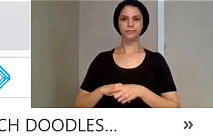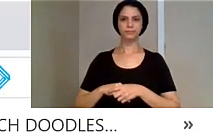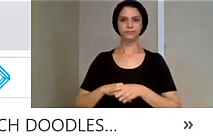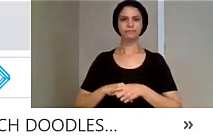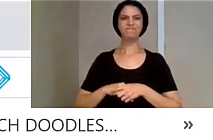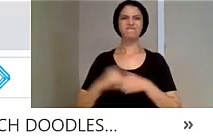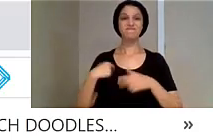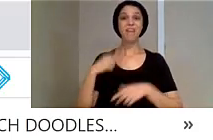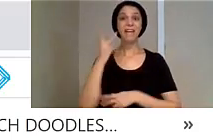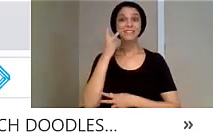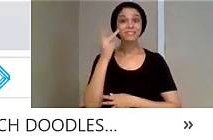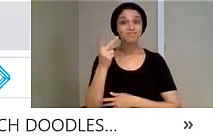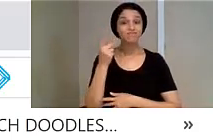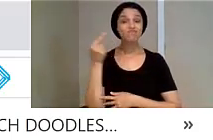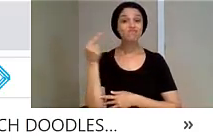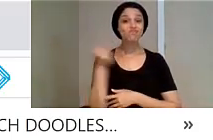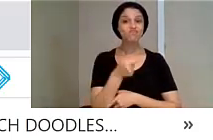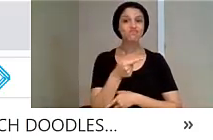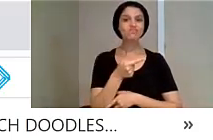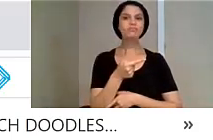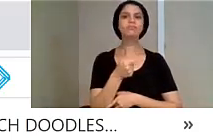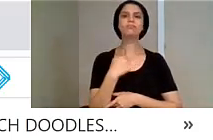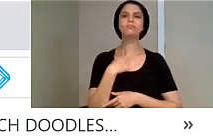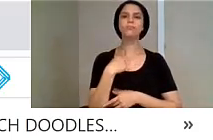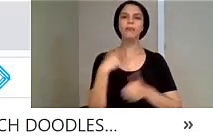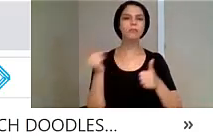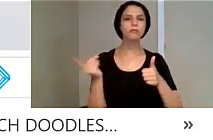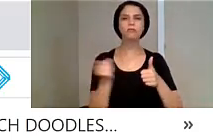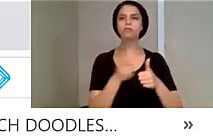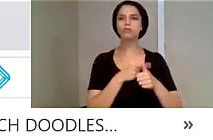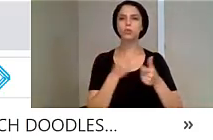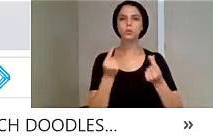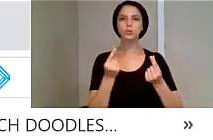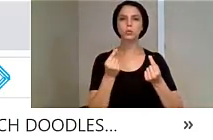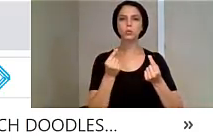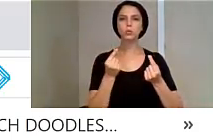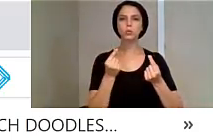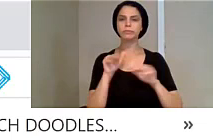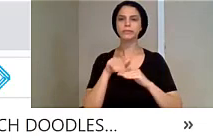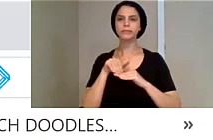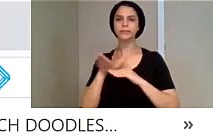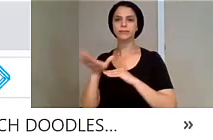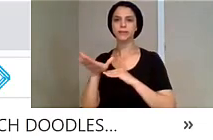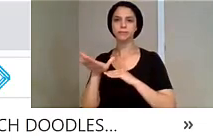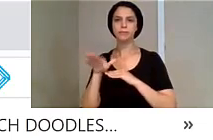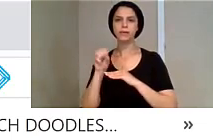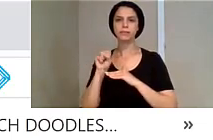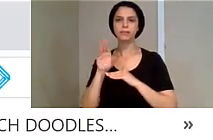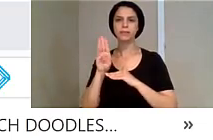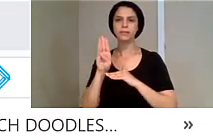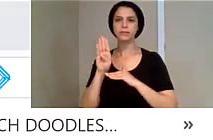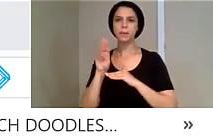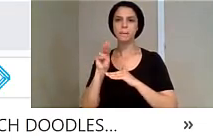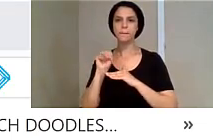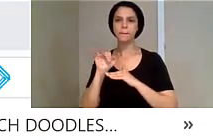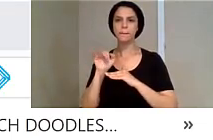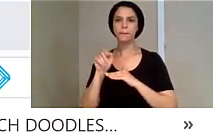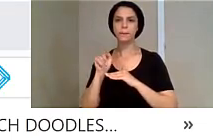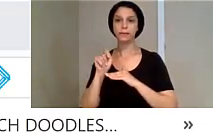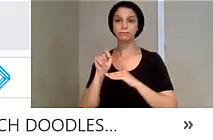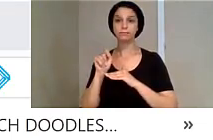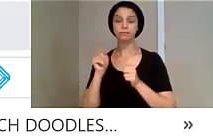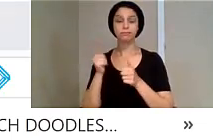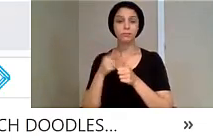I can see here that I first need to click on Submit Assignment, okay? In this case, the teacher